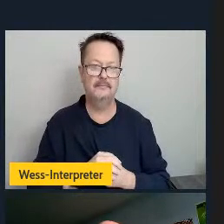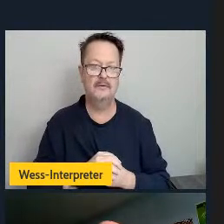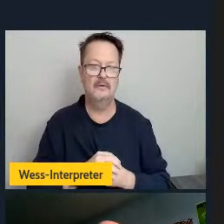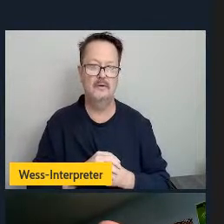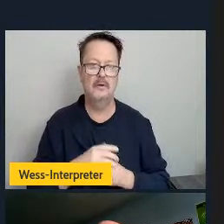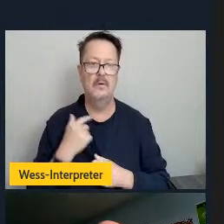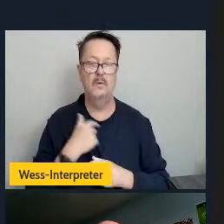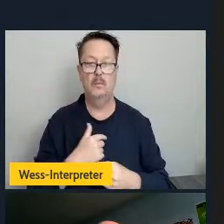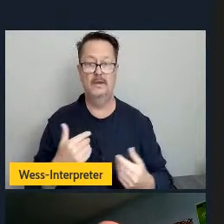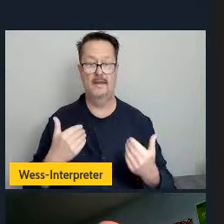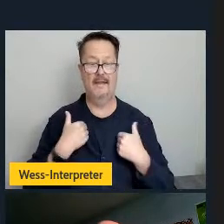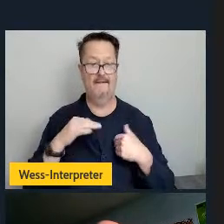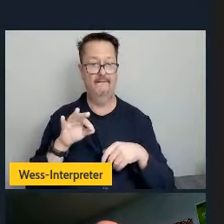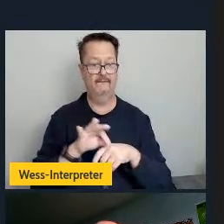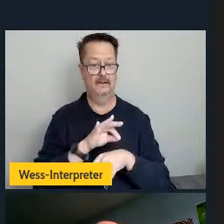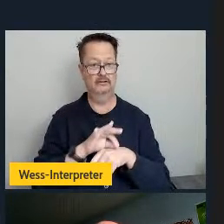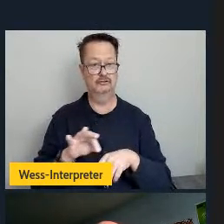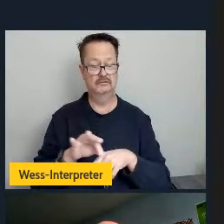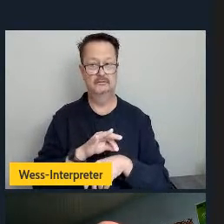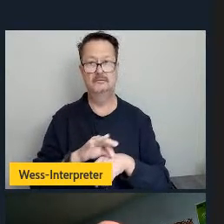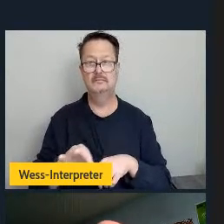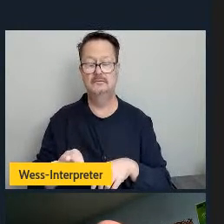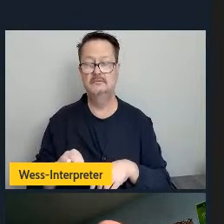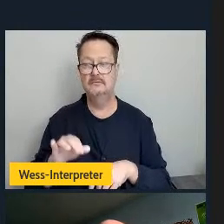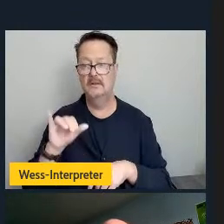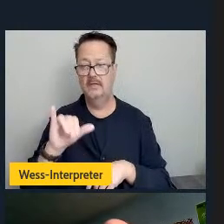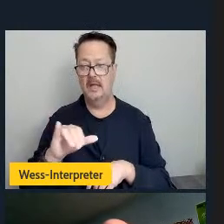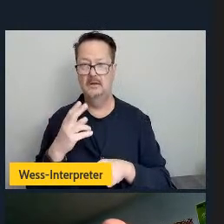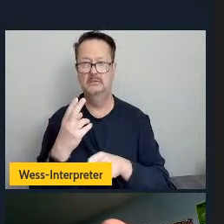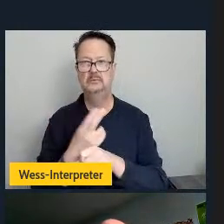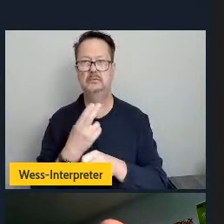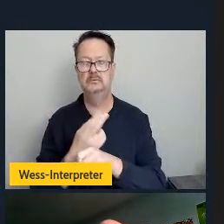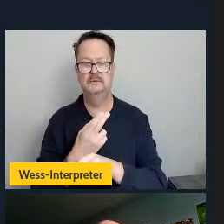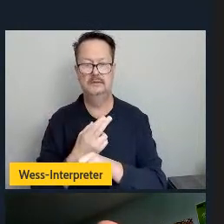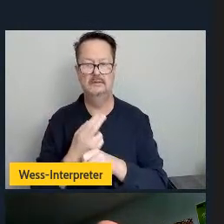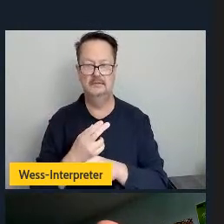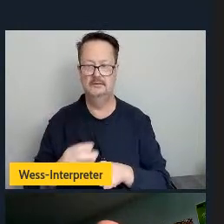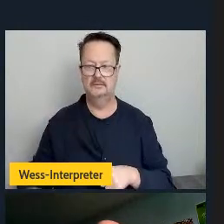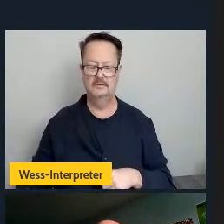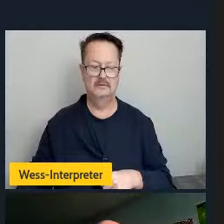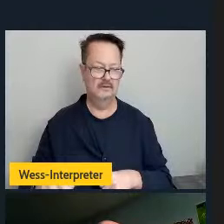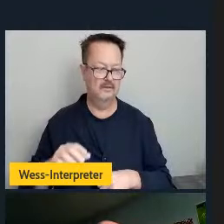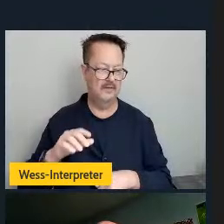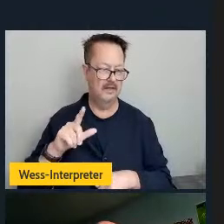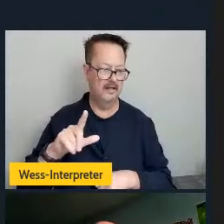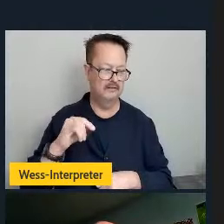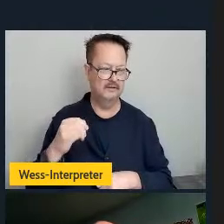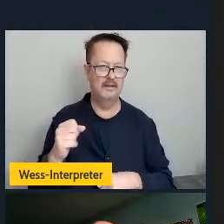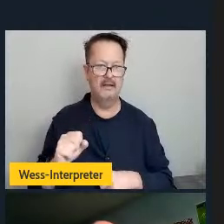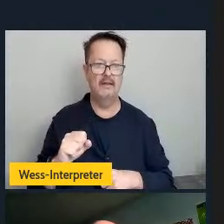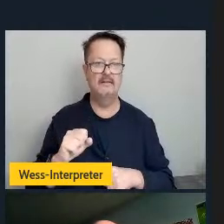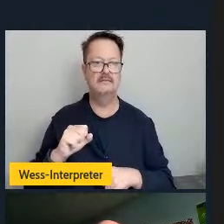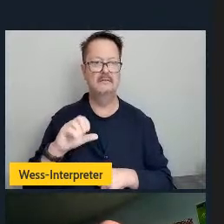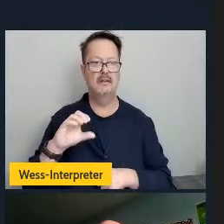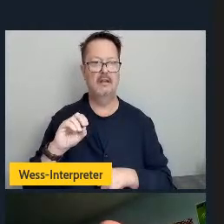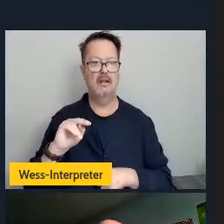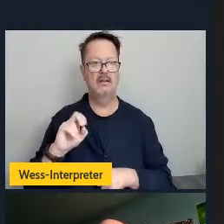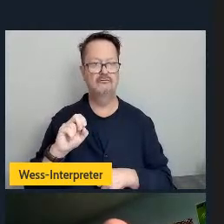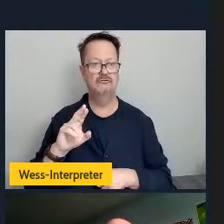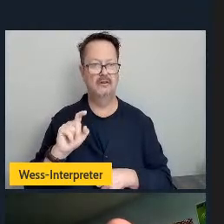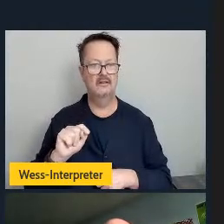We have our function, which using the Node.js construct, we can